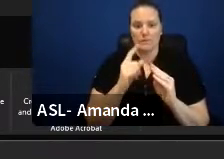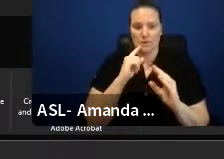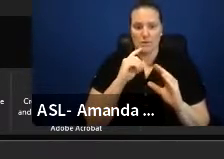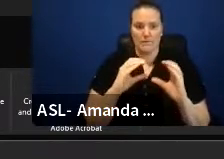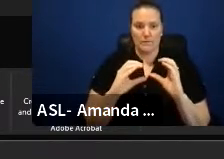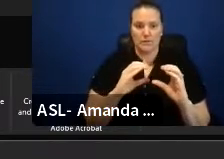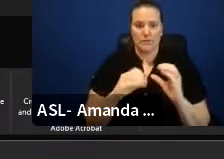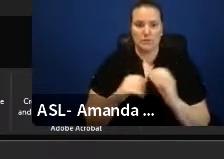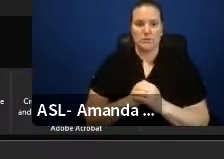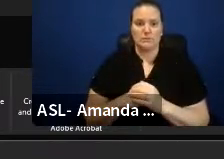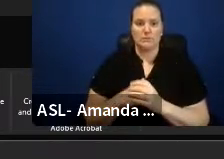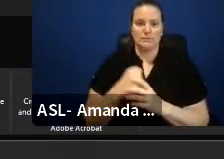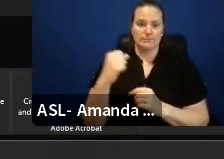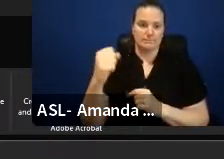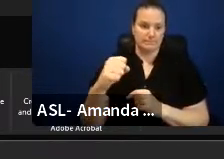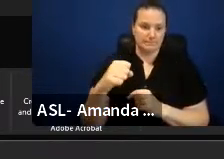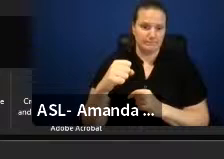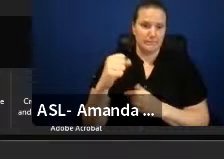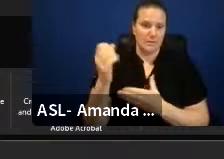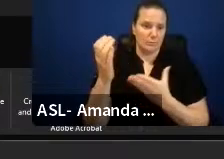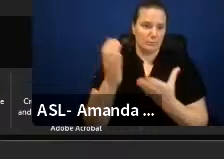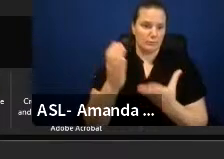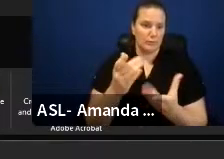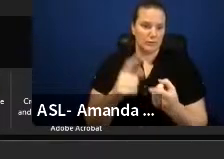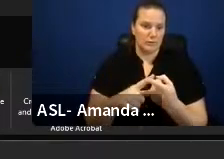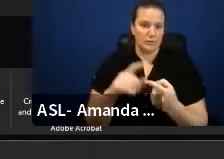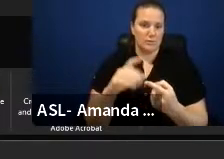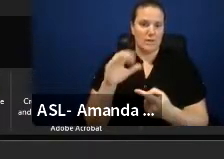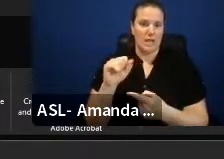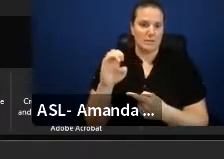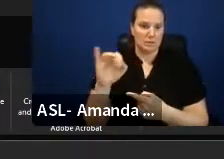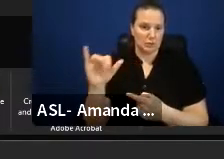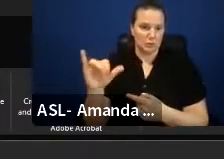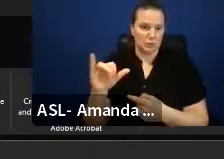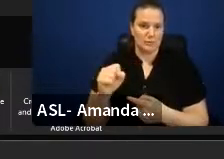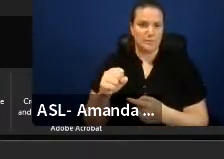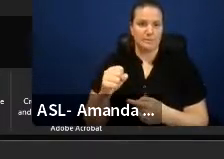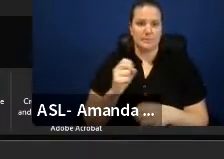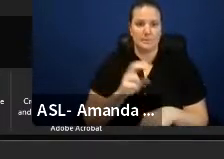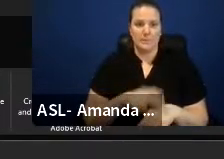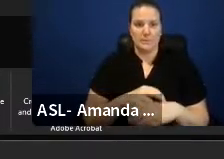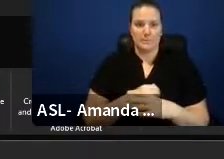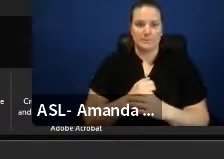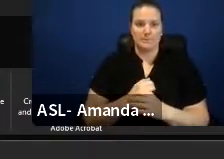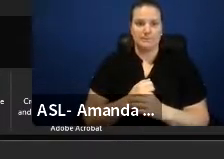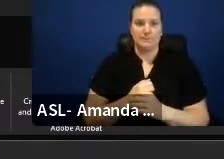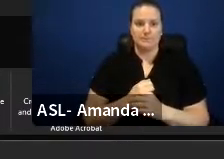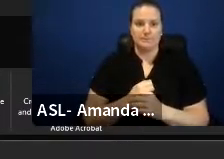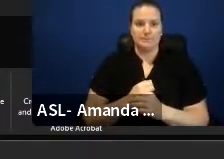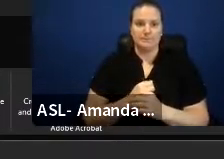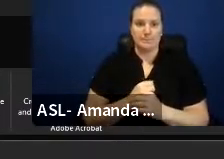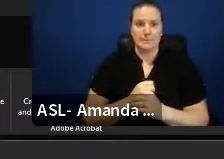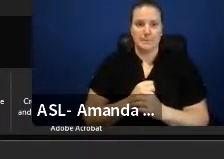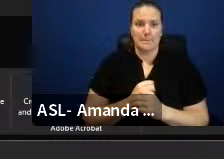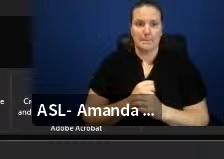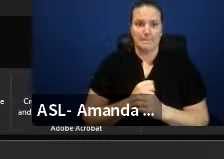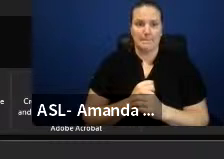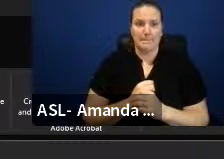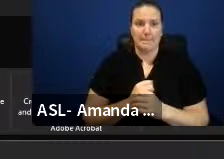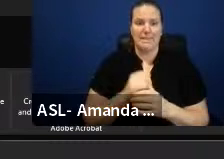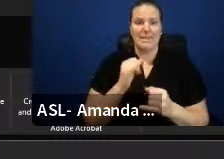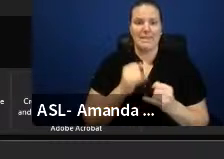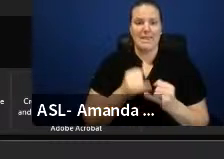conversation. Absolutely, and I can bring this to Cassie as well, absolutely. So, and this will be the last thing I say on